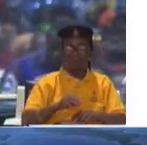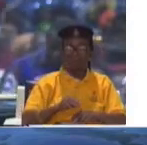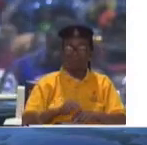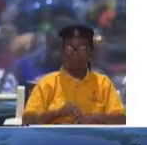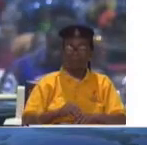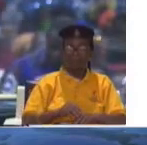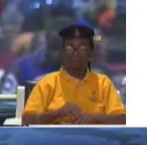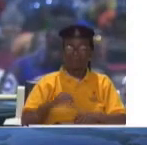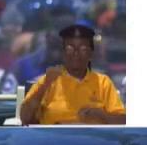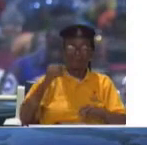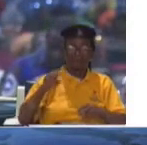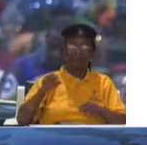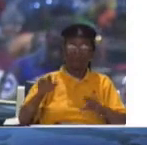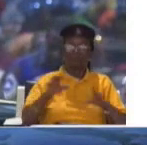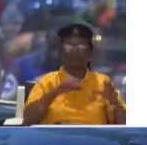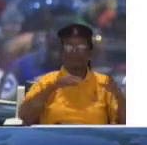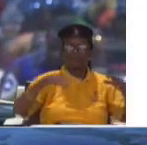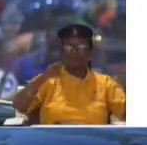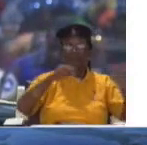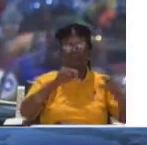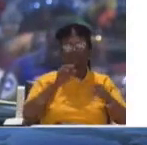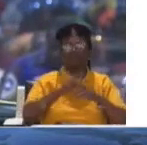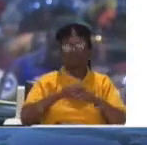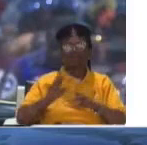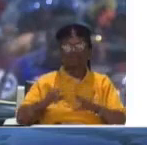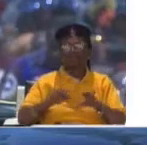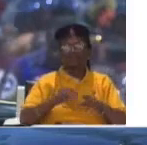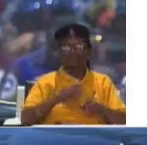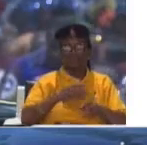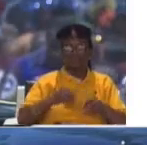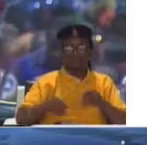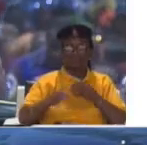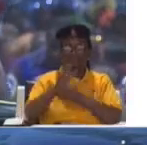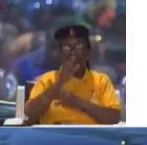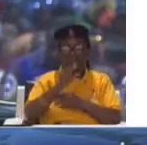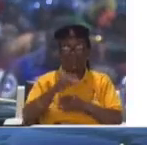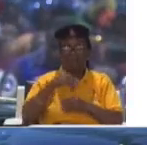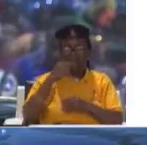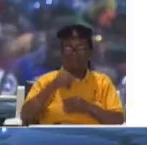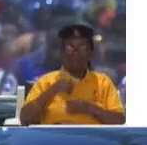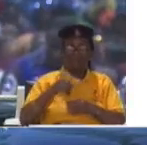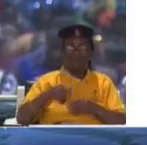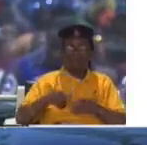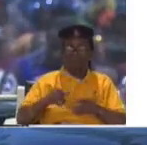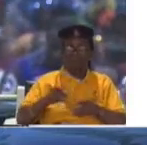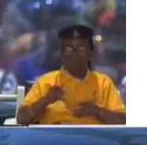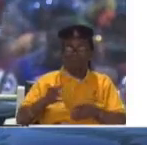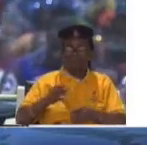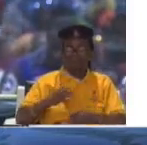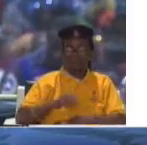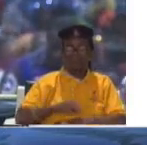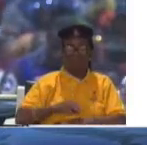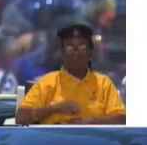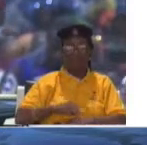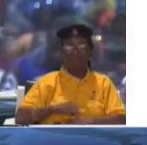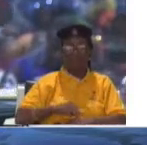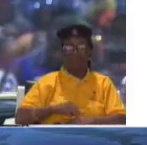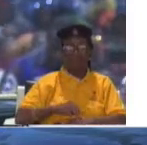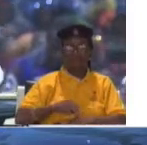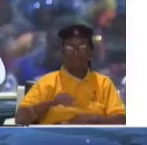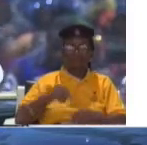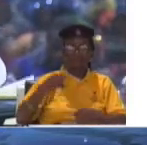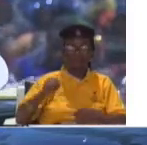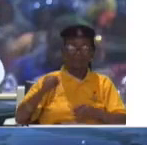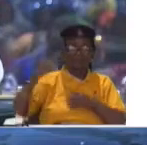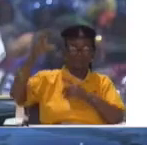omi. And God said, let there be light. And there was light. Olorun si wi pe ki imole ki o wa imole si